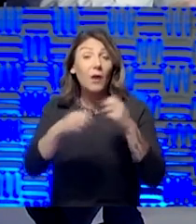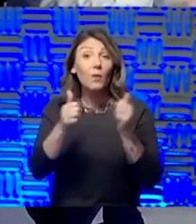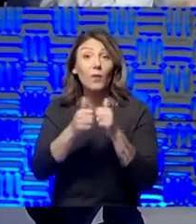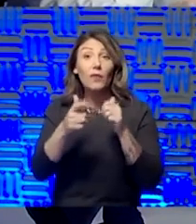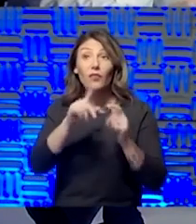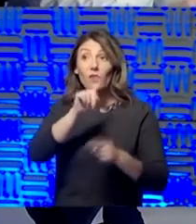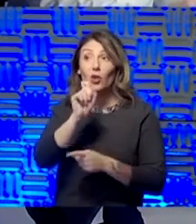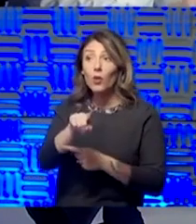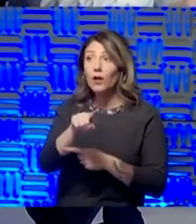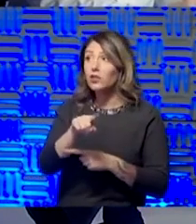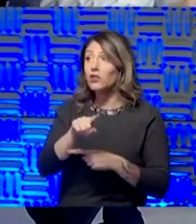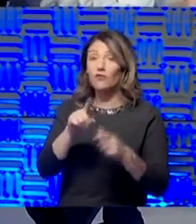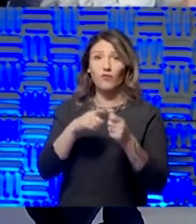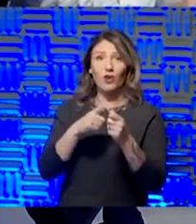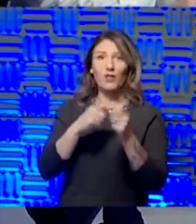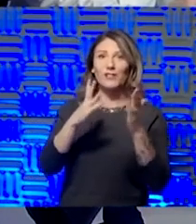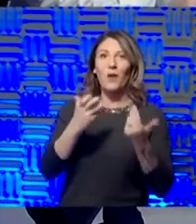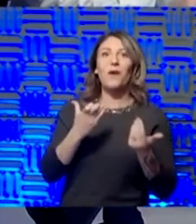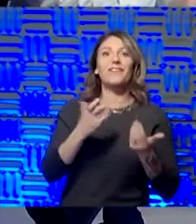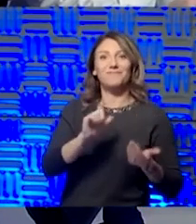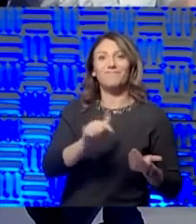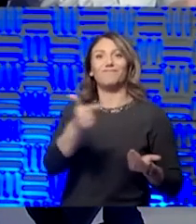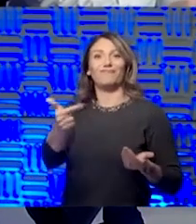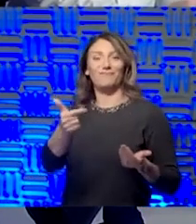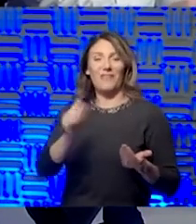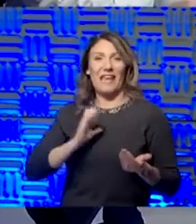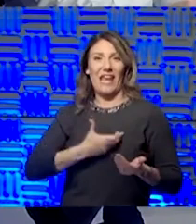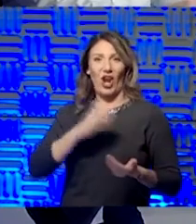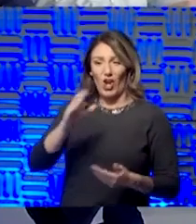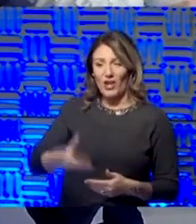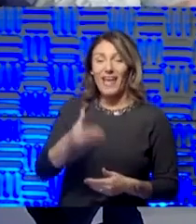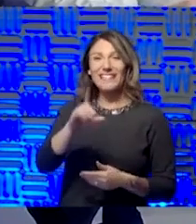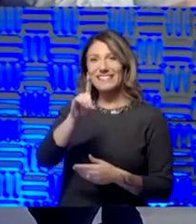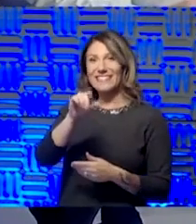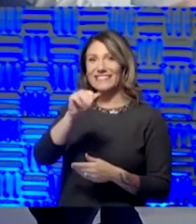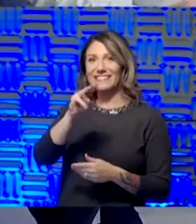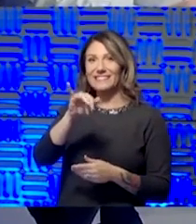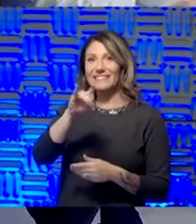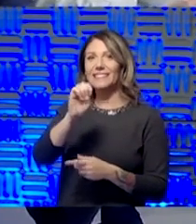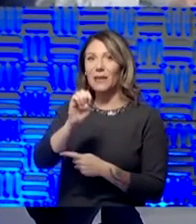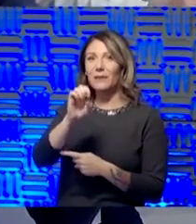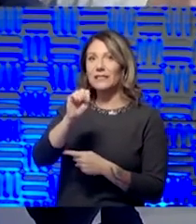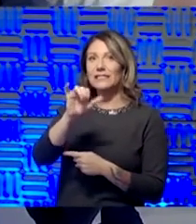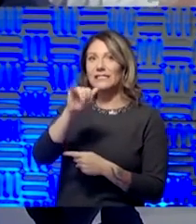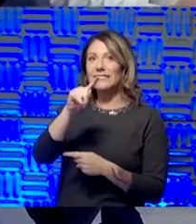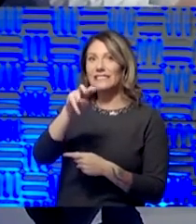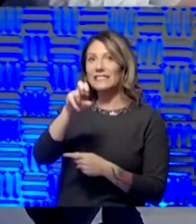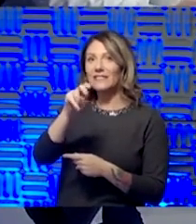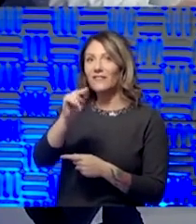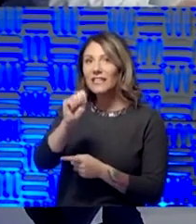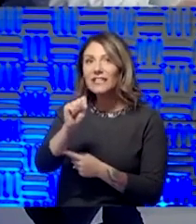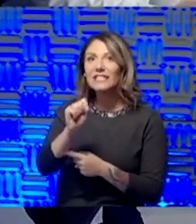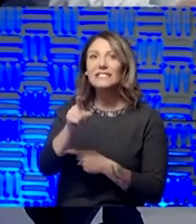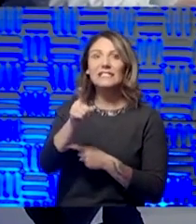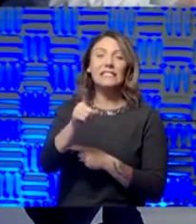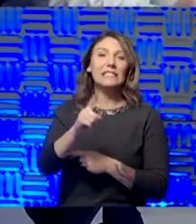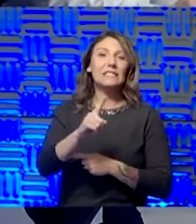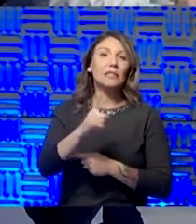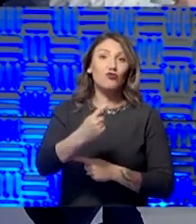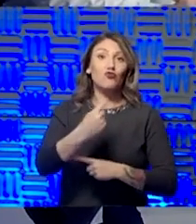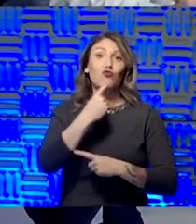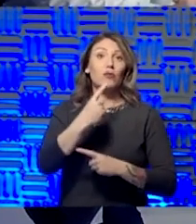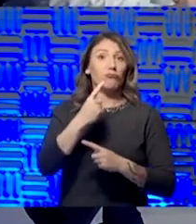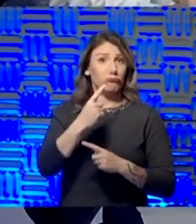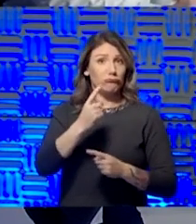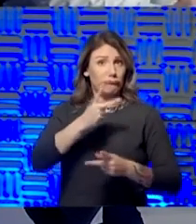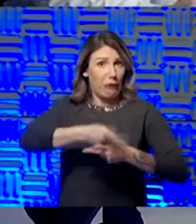one second, please. First, I do want to turn to our guest because I think he's on the line. Damien Stevens, pulmonary critical care doc here at KU, spent a little time in New York working.